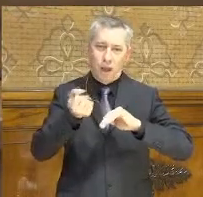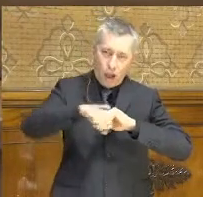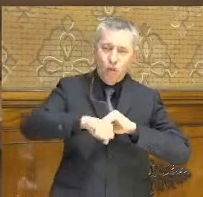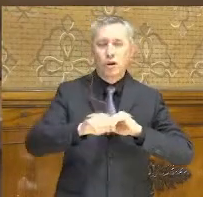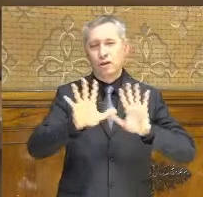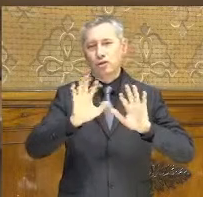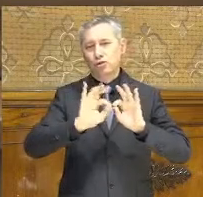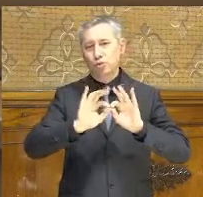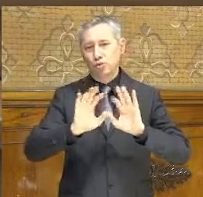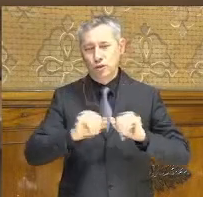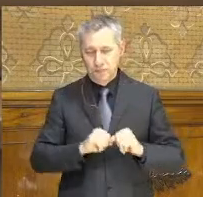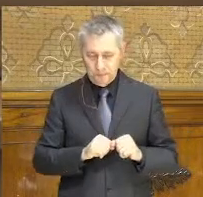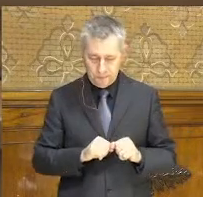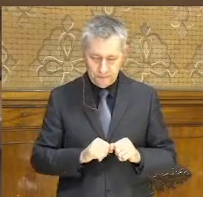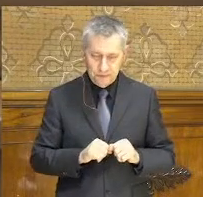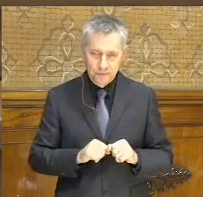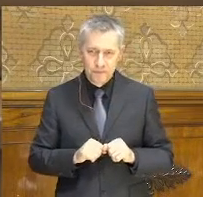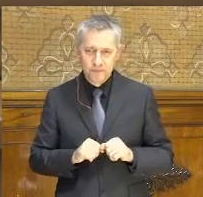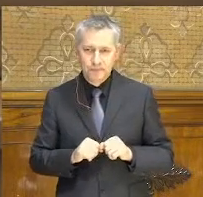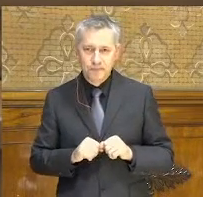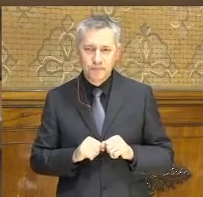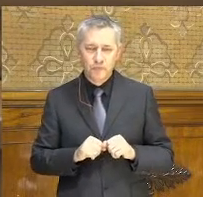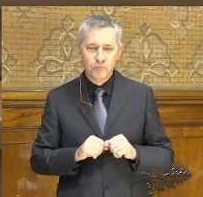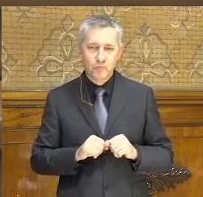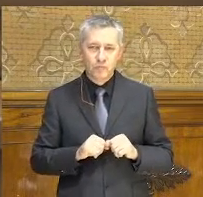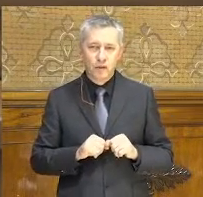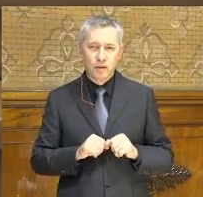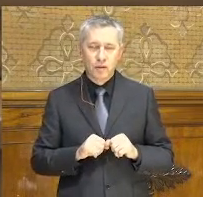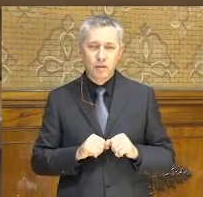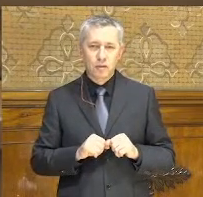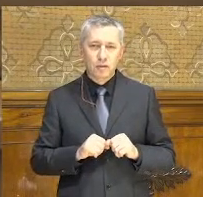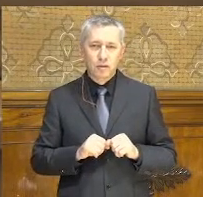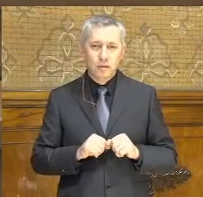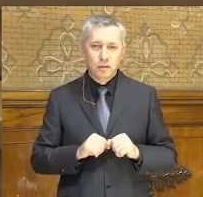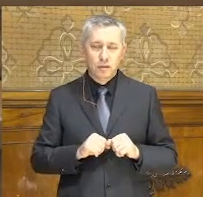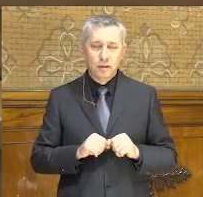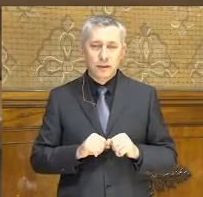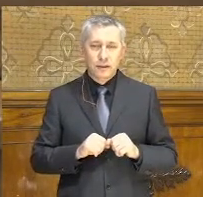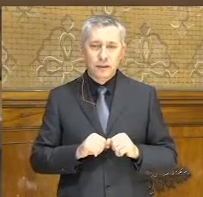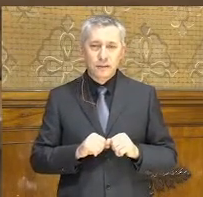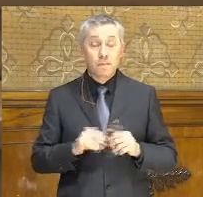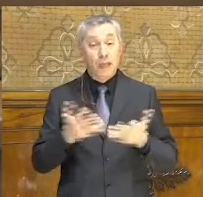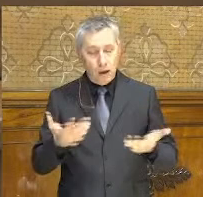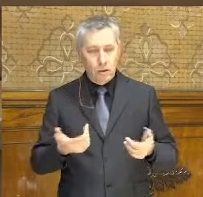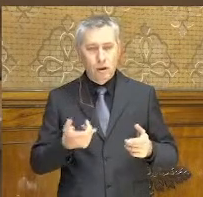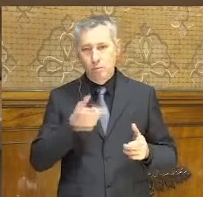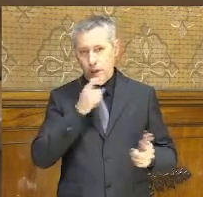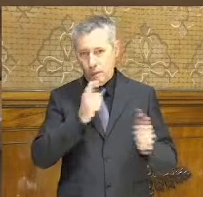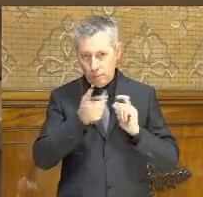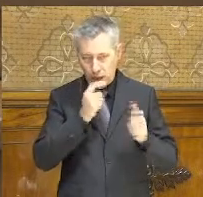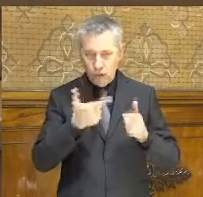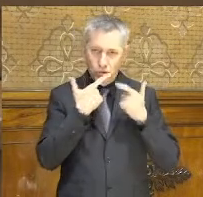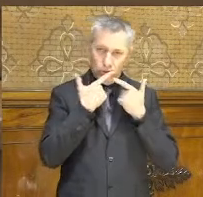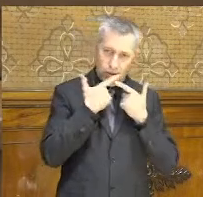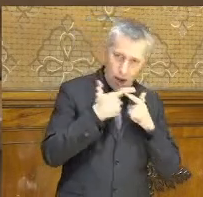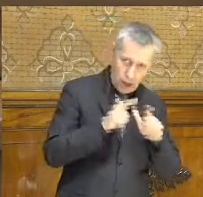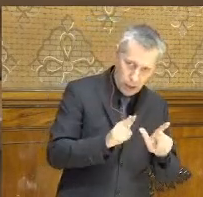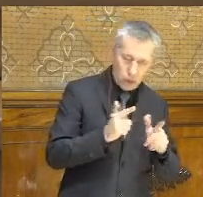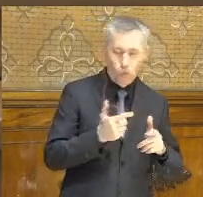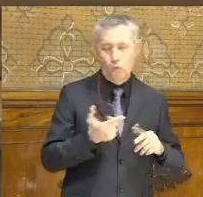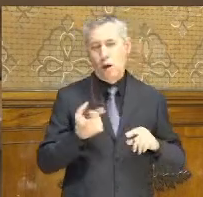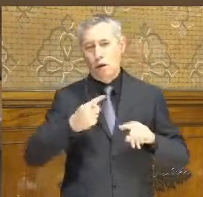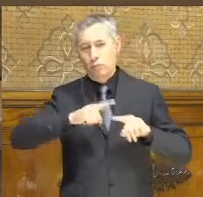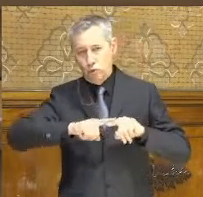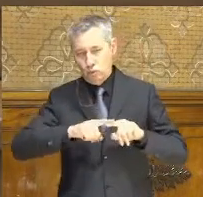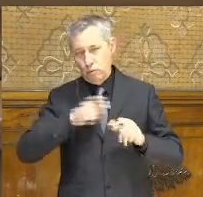another, because we just talked about language. You mentioned the questioning with the